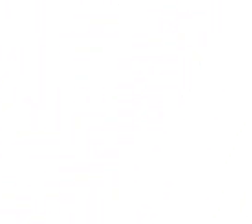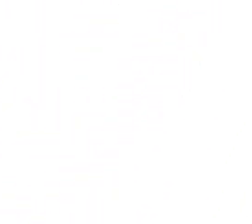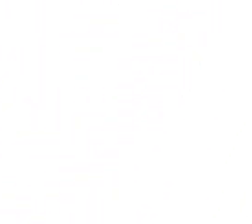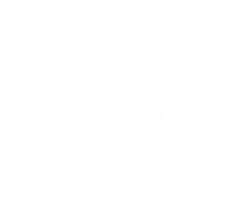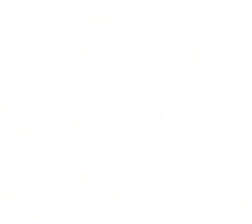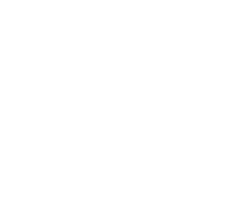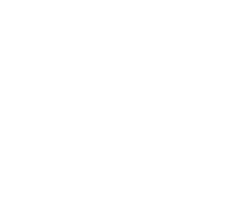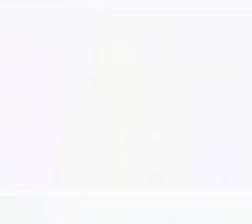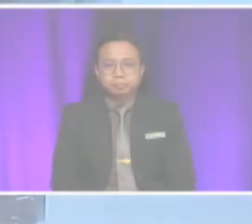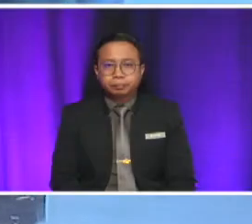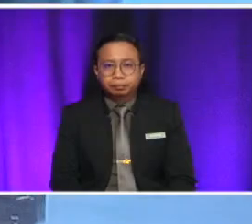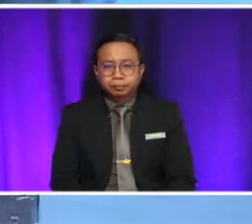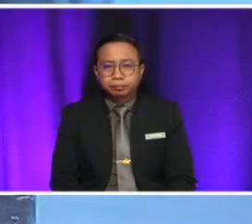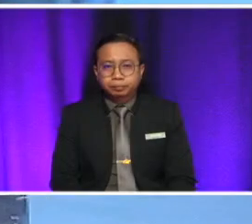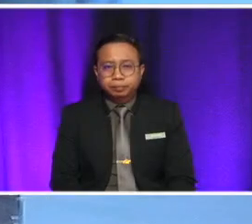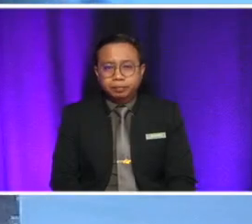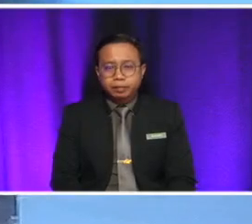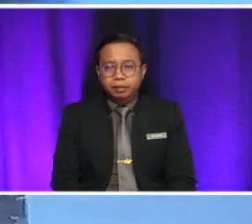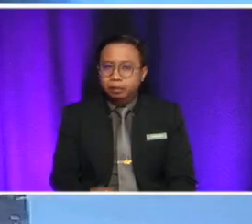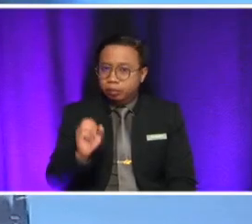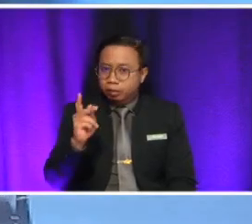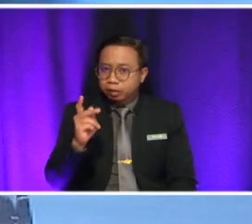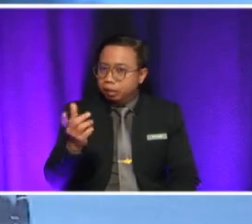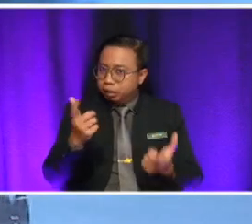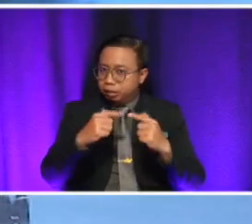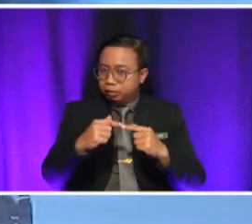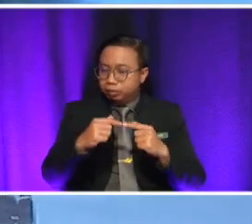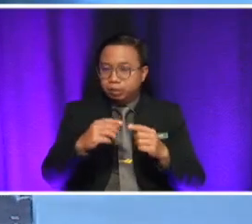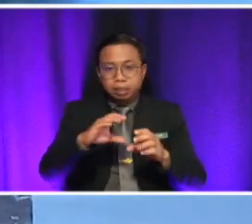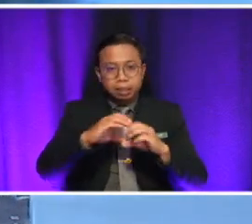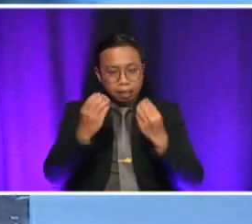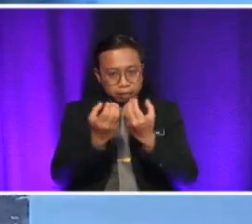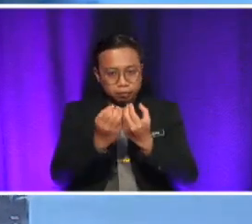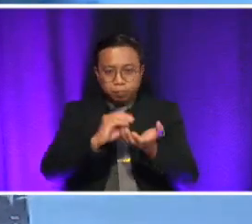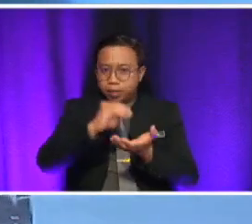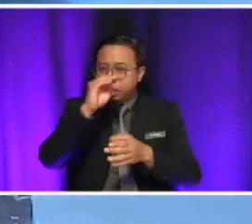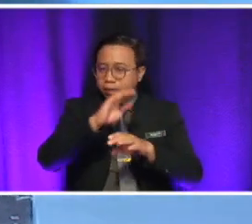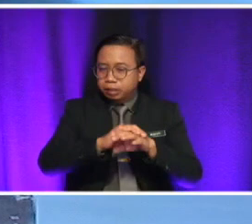EduwebTV KPM. Alright, let's come back to class for Menengah